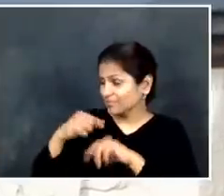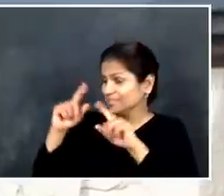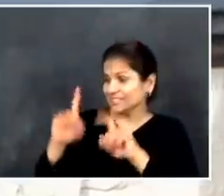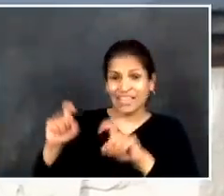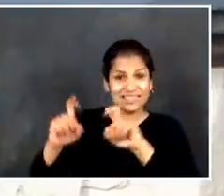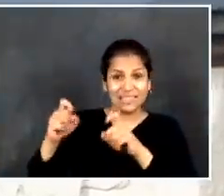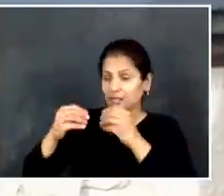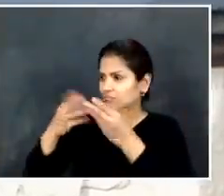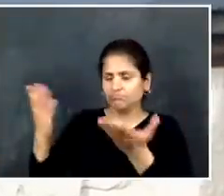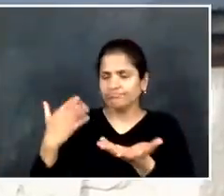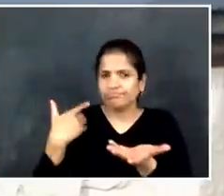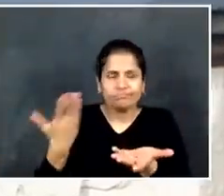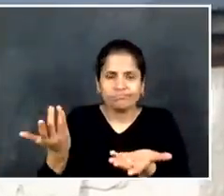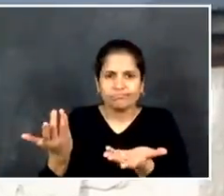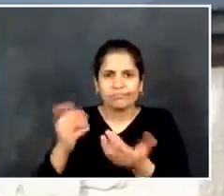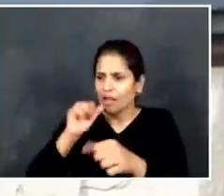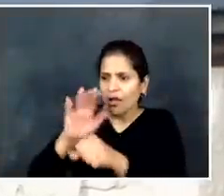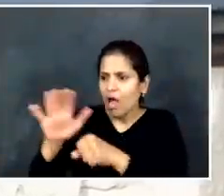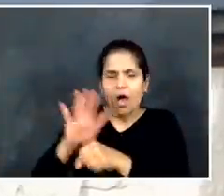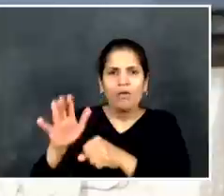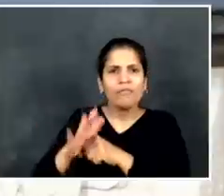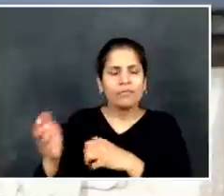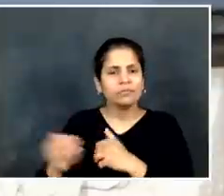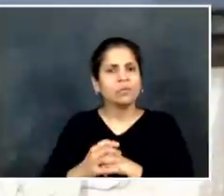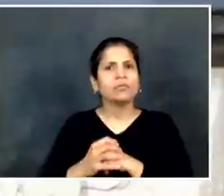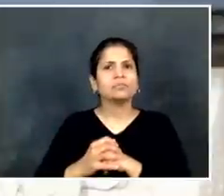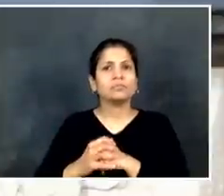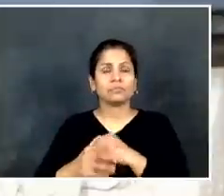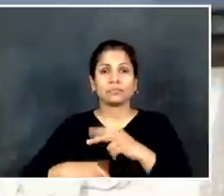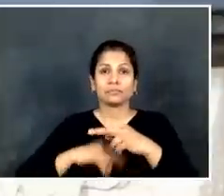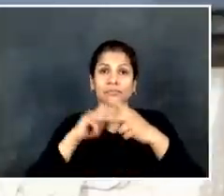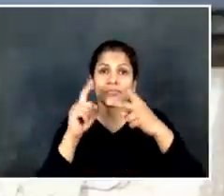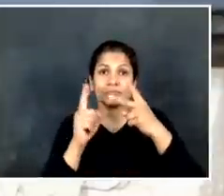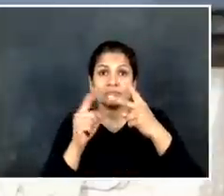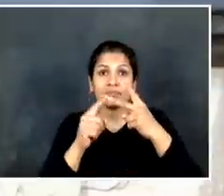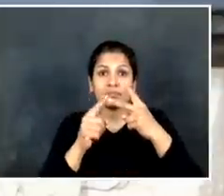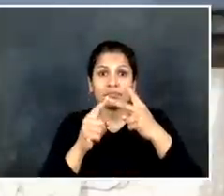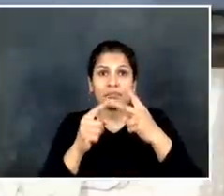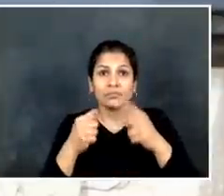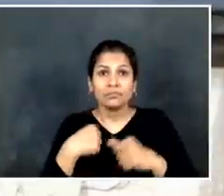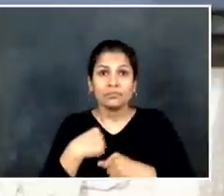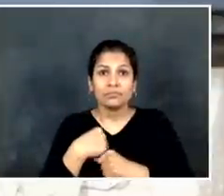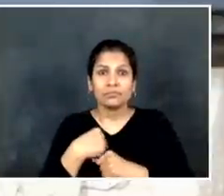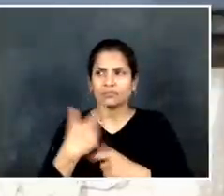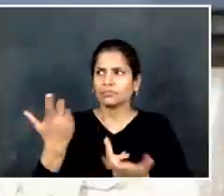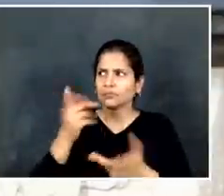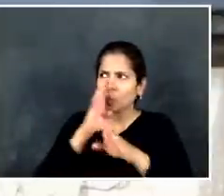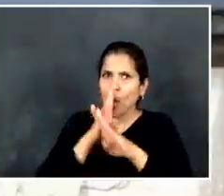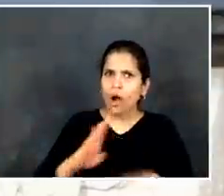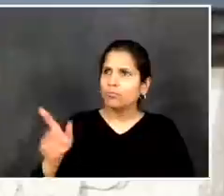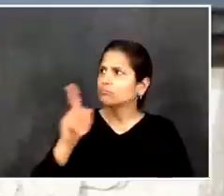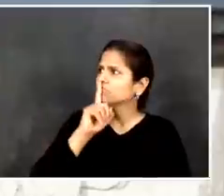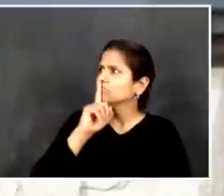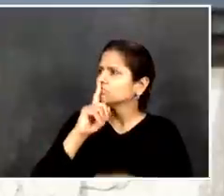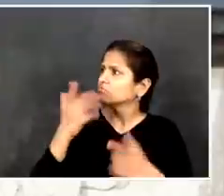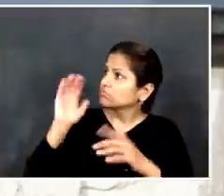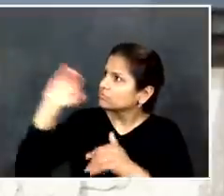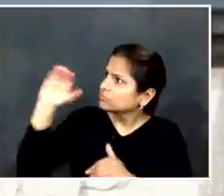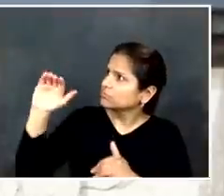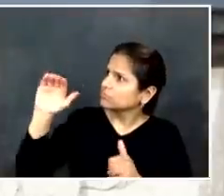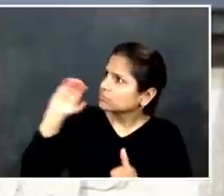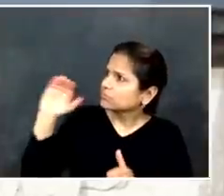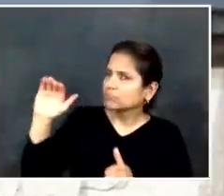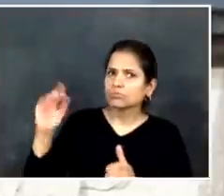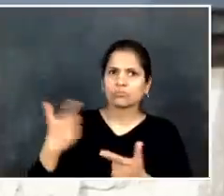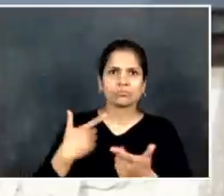current package. It's not looking good right now. The president must speak and tell the Senate they have to do it. They have to either do it right